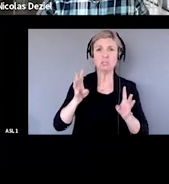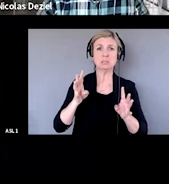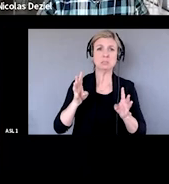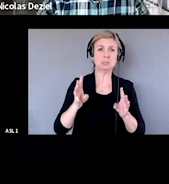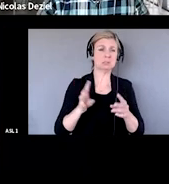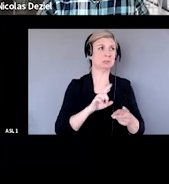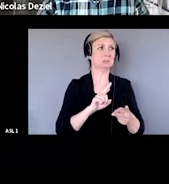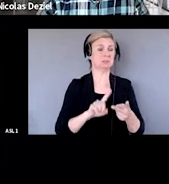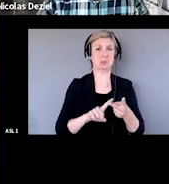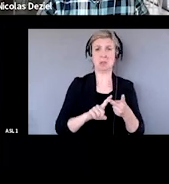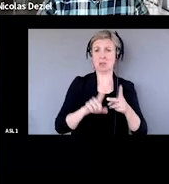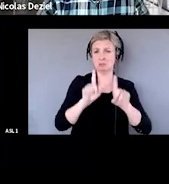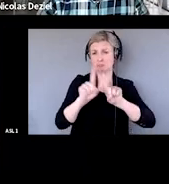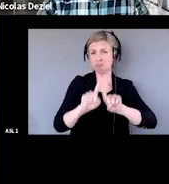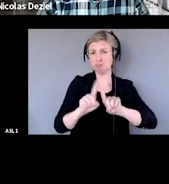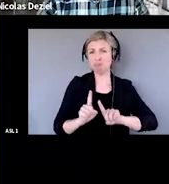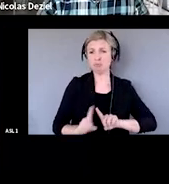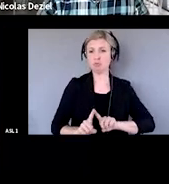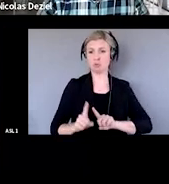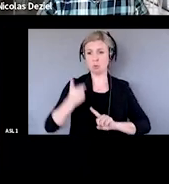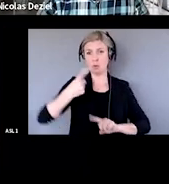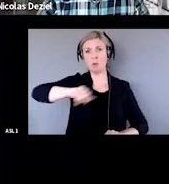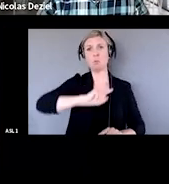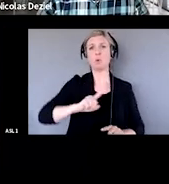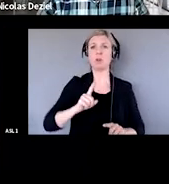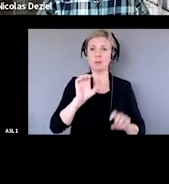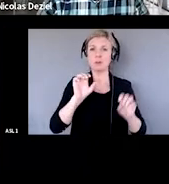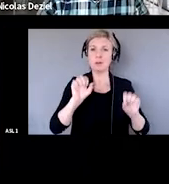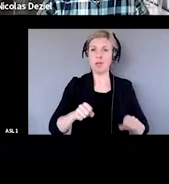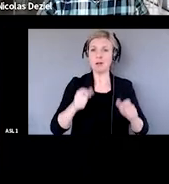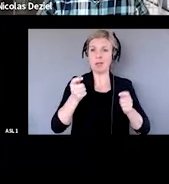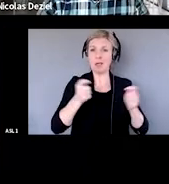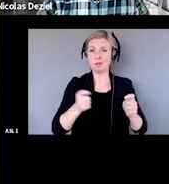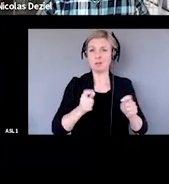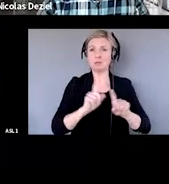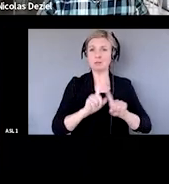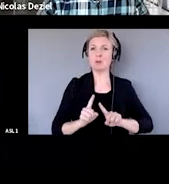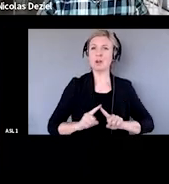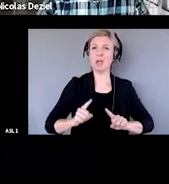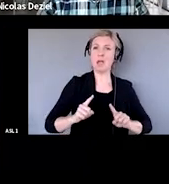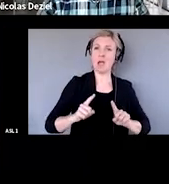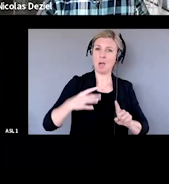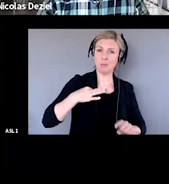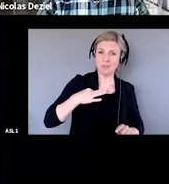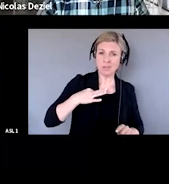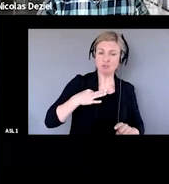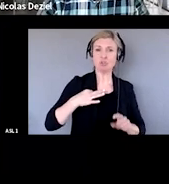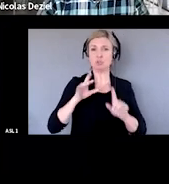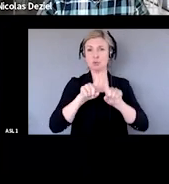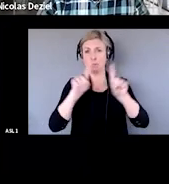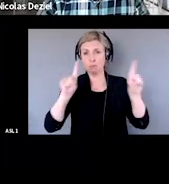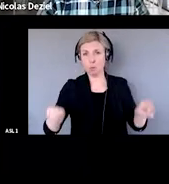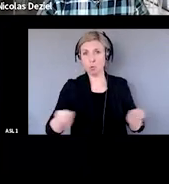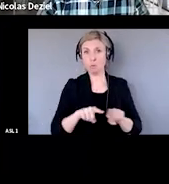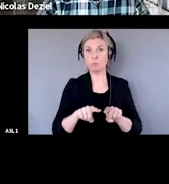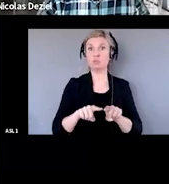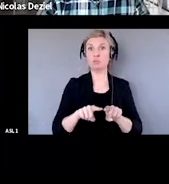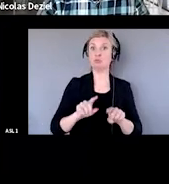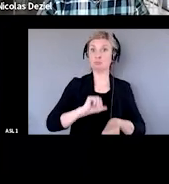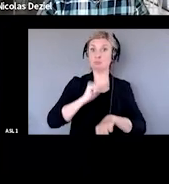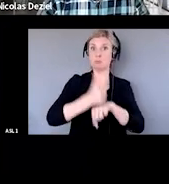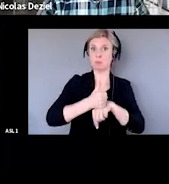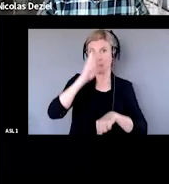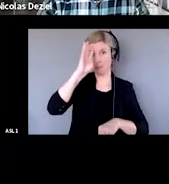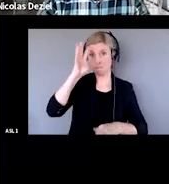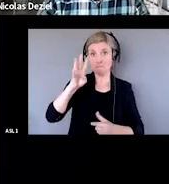handle application guidelines and forms and examination used in the process to issue patents, trademarks,